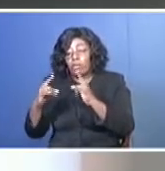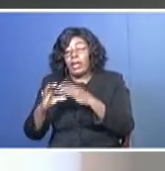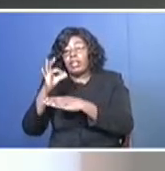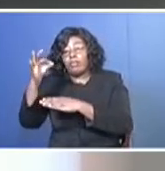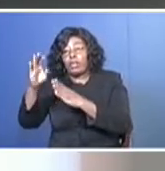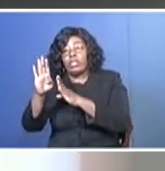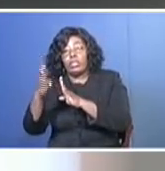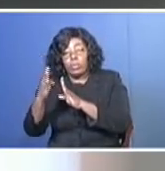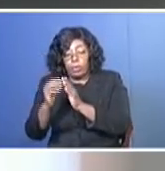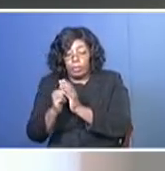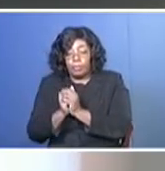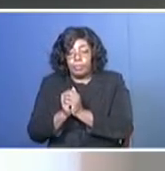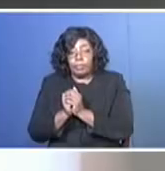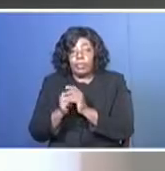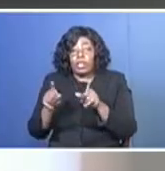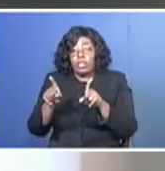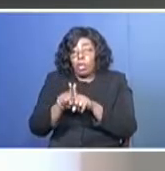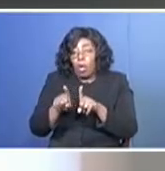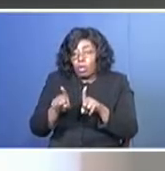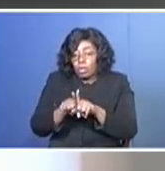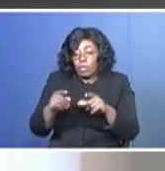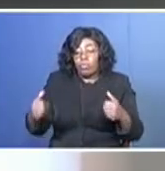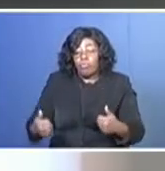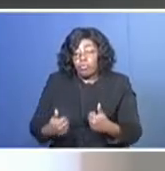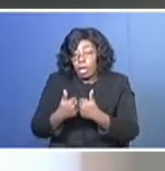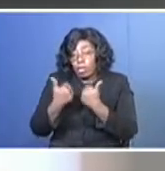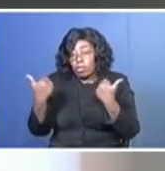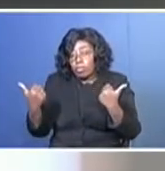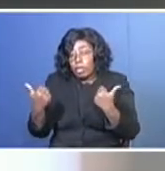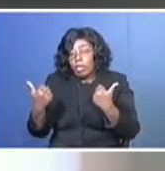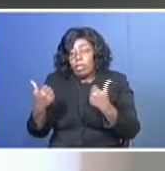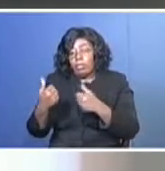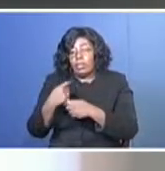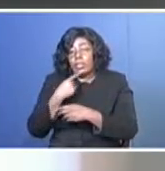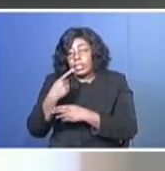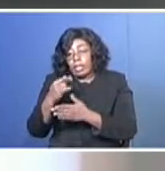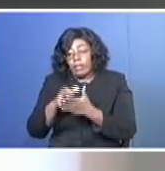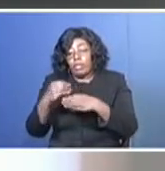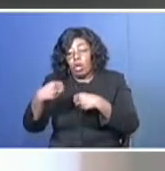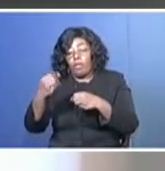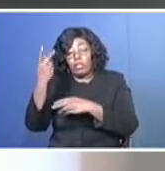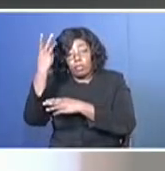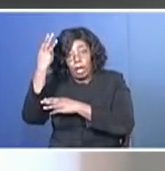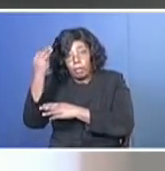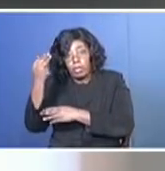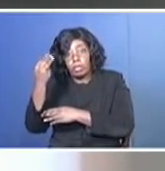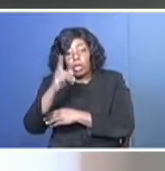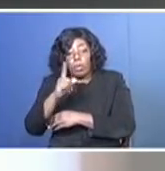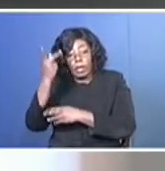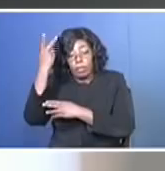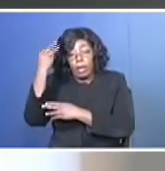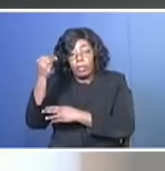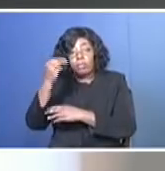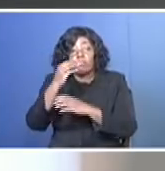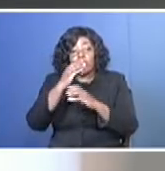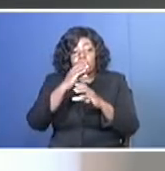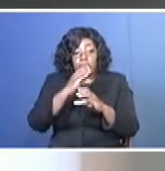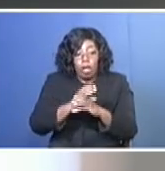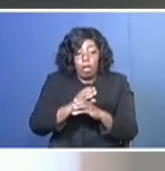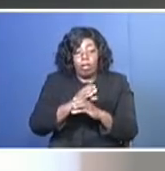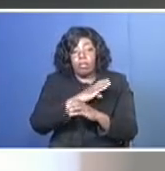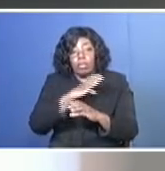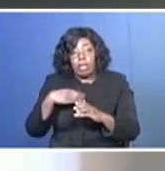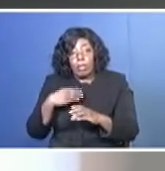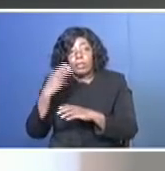door. It's also a logistical challenge because it's, as you said, the Office of Prime Minister, where Prime Minister's vehicles, cabinet